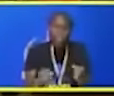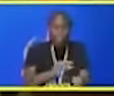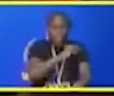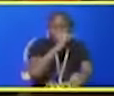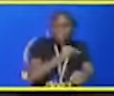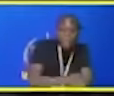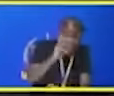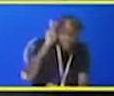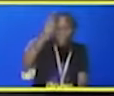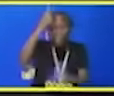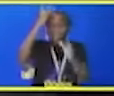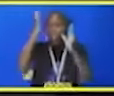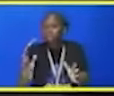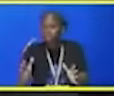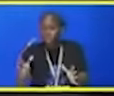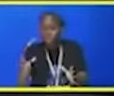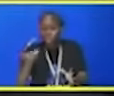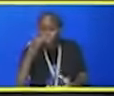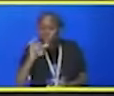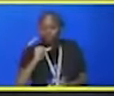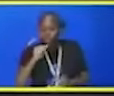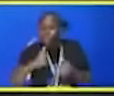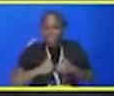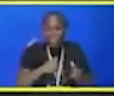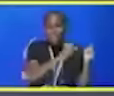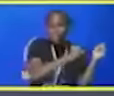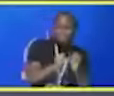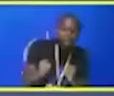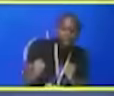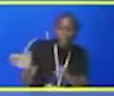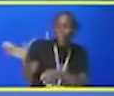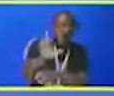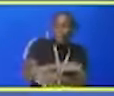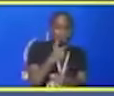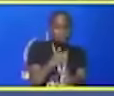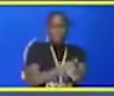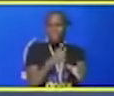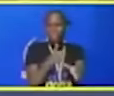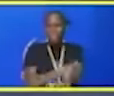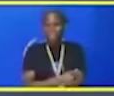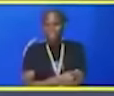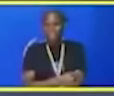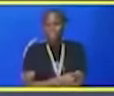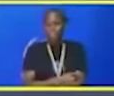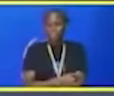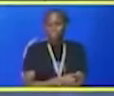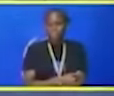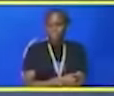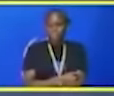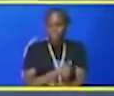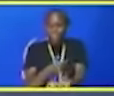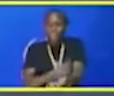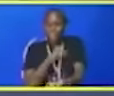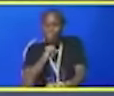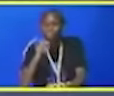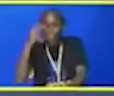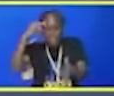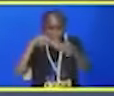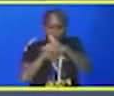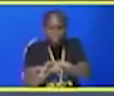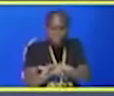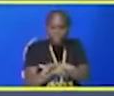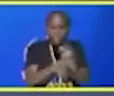and Satan has no power over Ghana. Ghana is a prophetic child in the spirit. And in the name of Jesus, there is